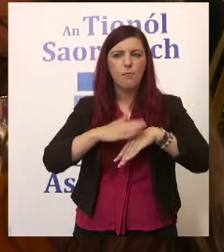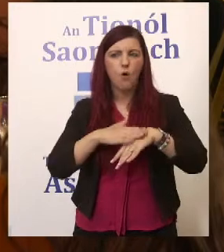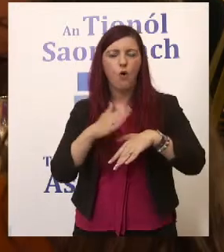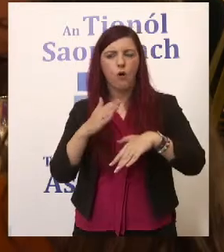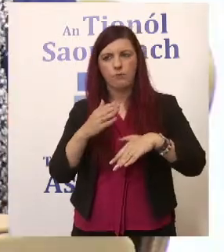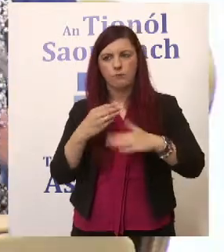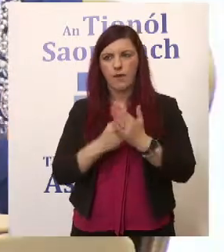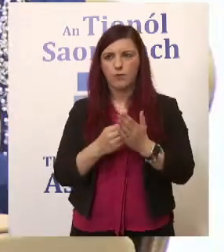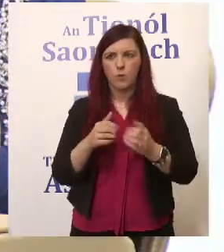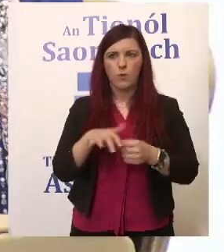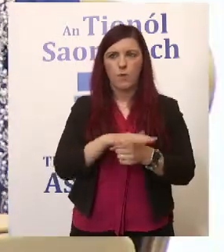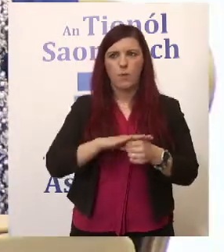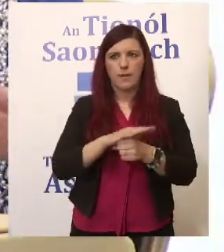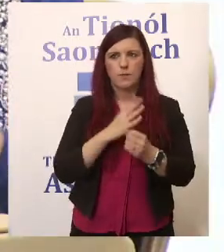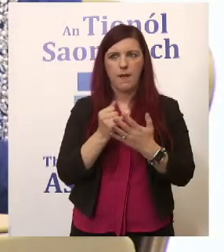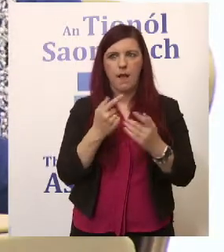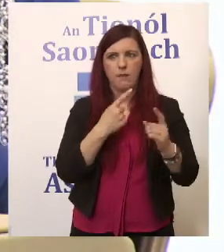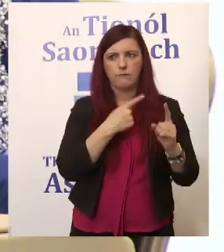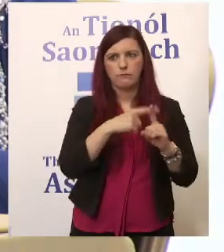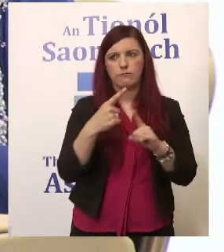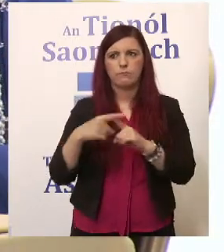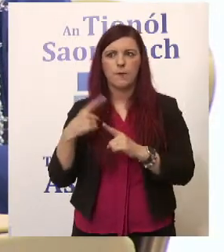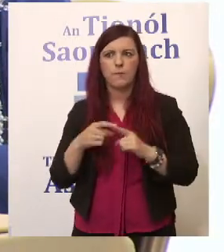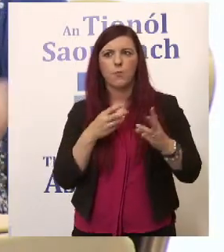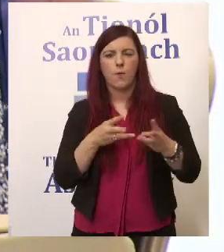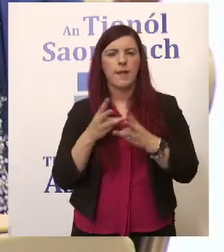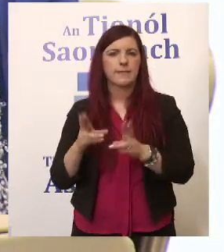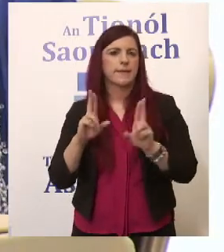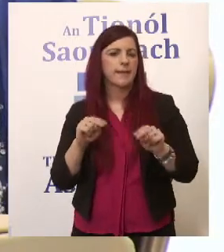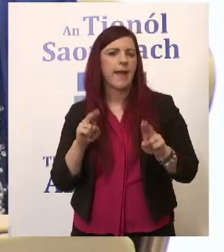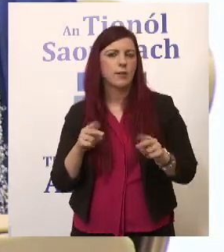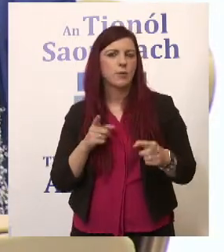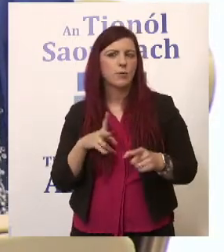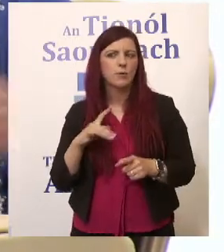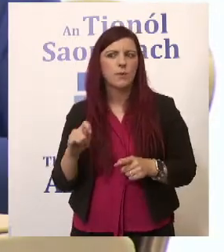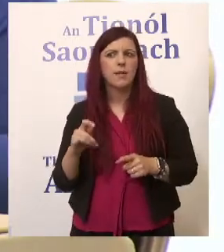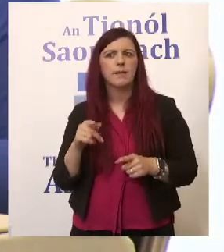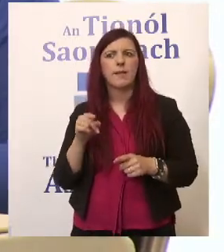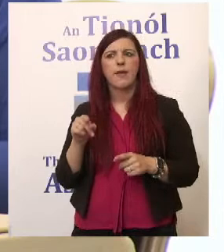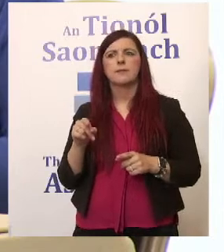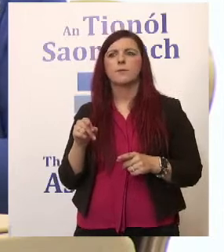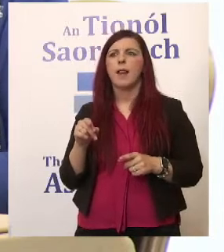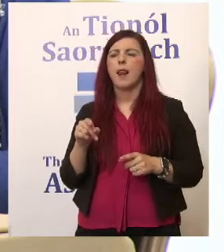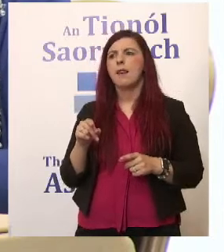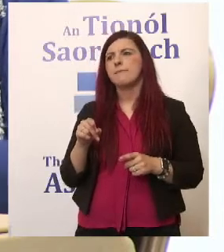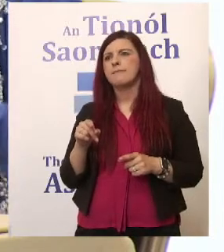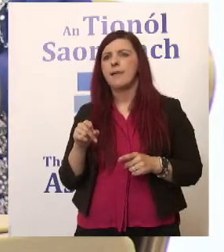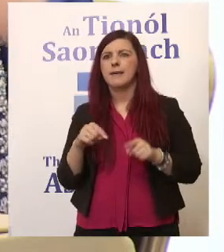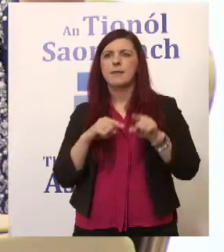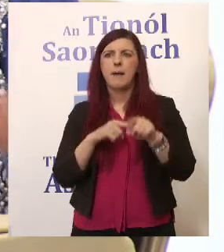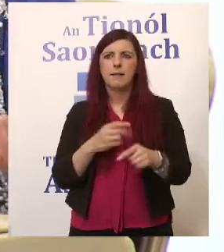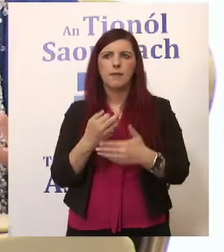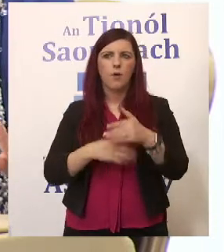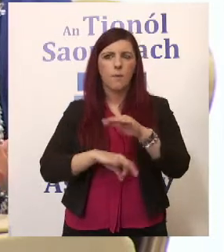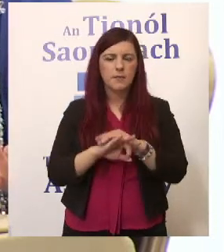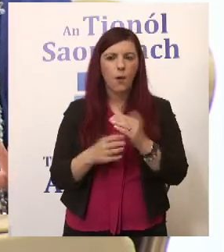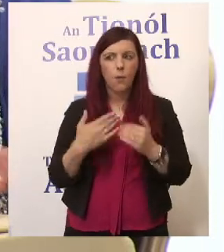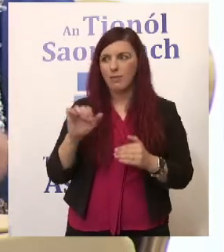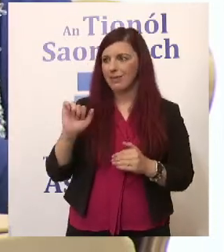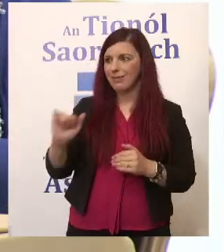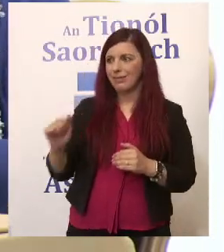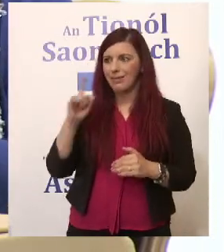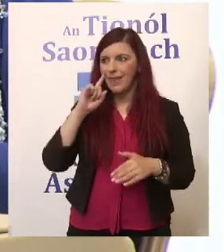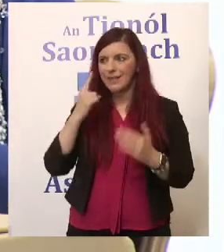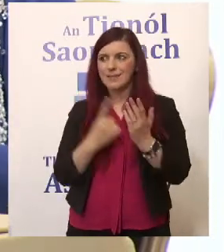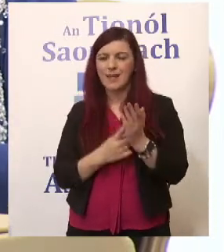local level. So there are different ways they could do it. And it'd really be kind of a function of whoever is in government and what they decided would be